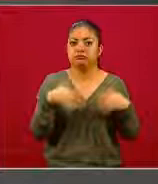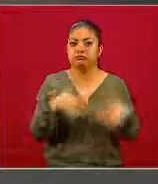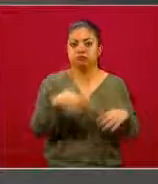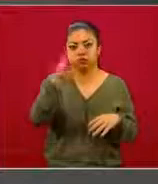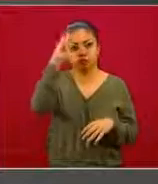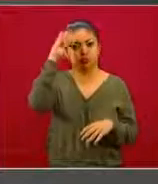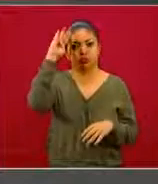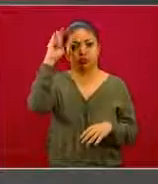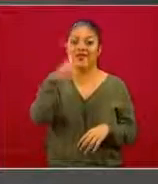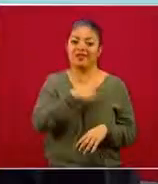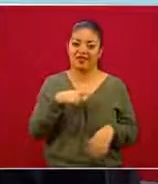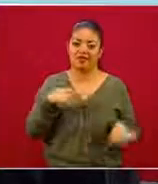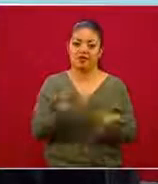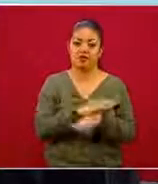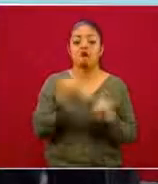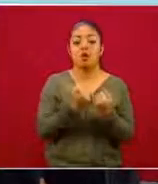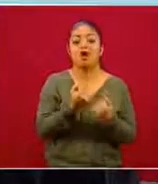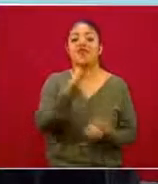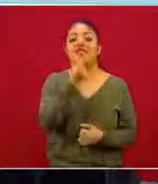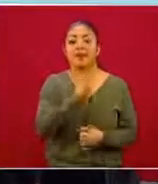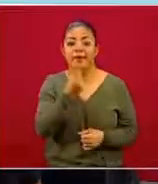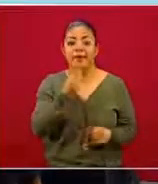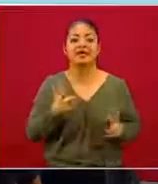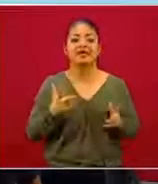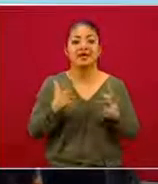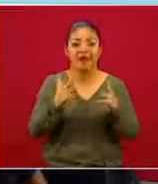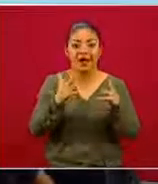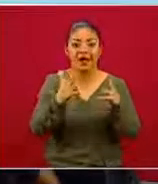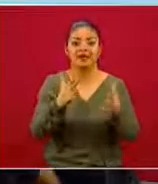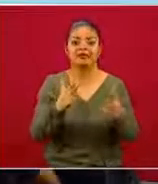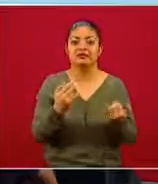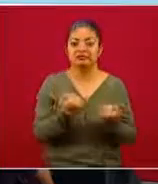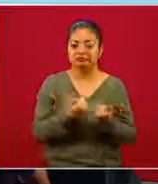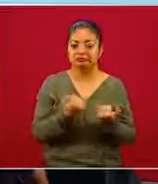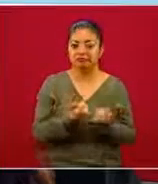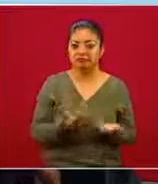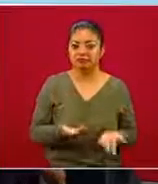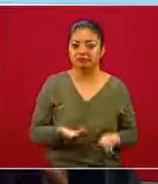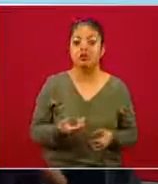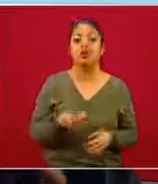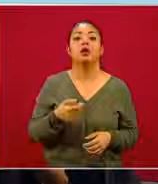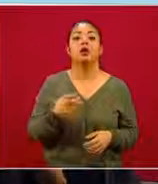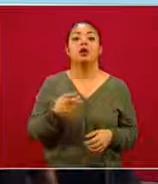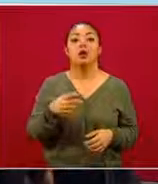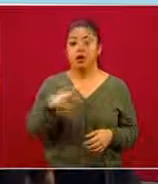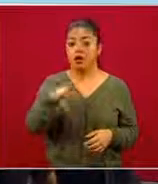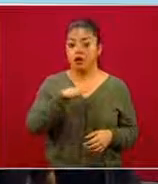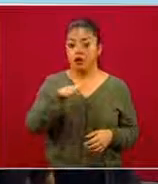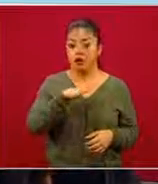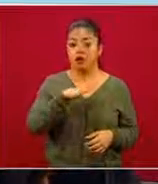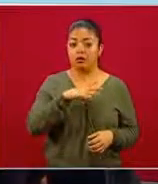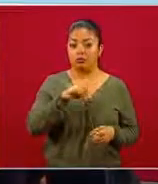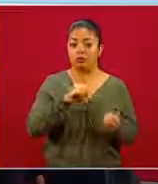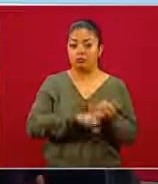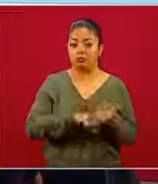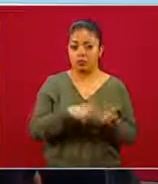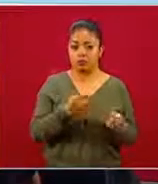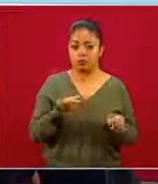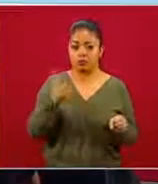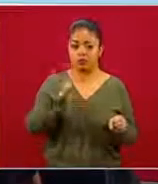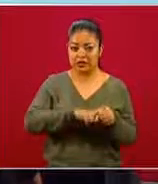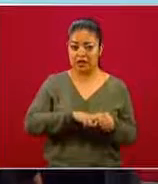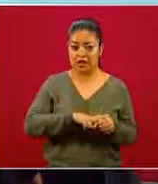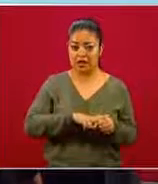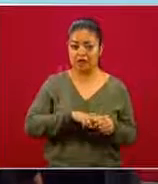It's very high. We have to change this. Children who are immunocompromised or